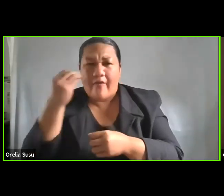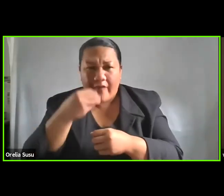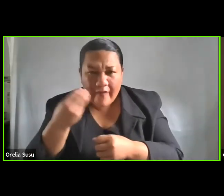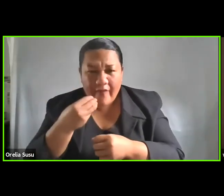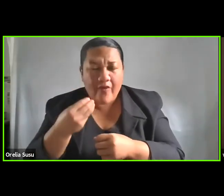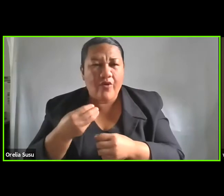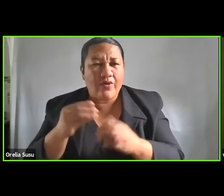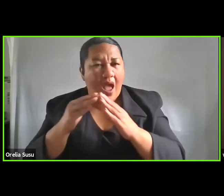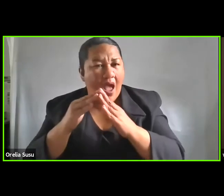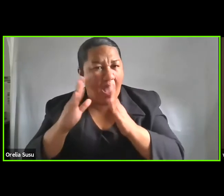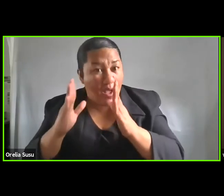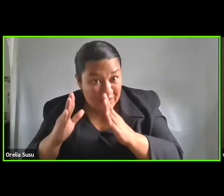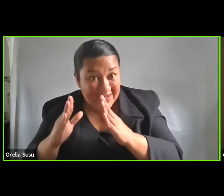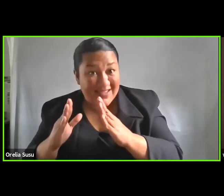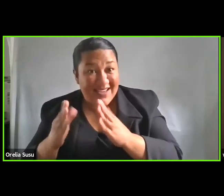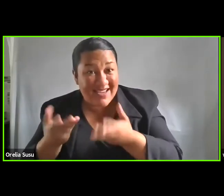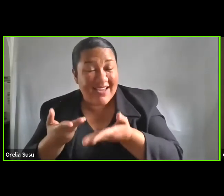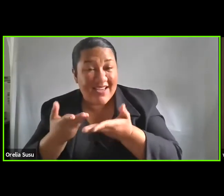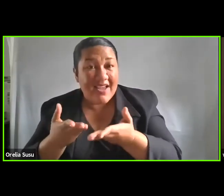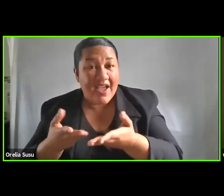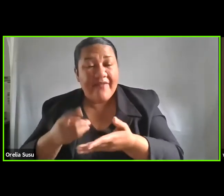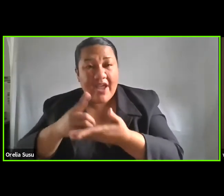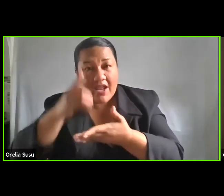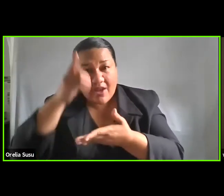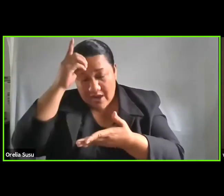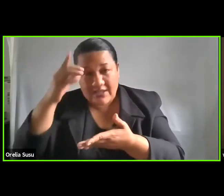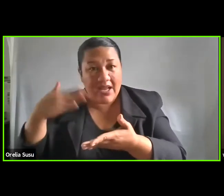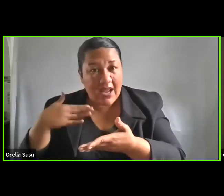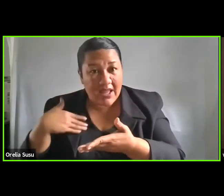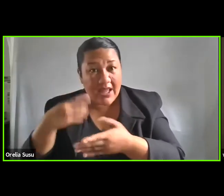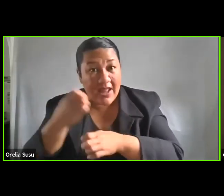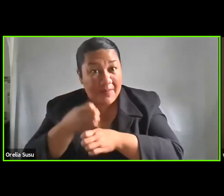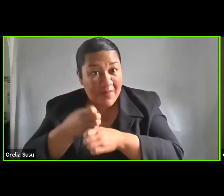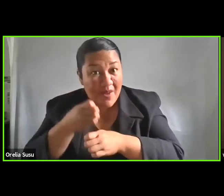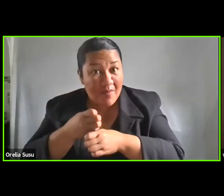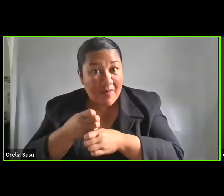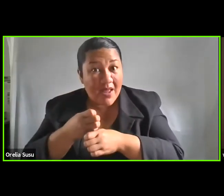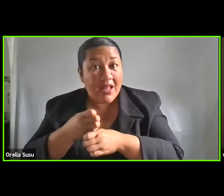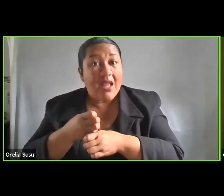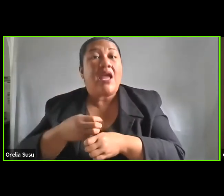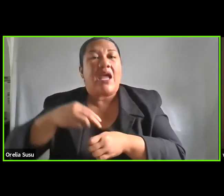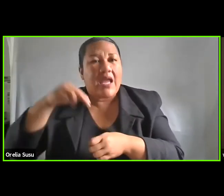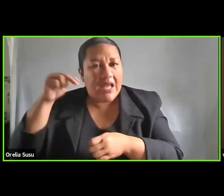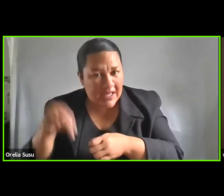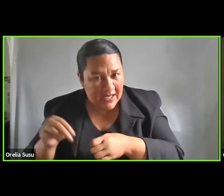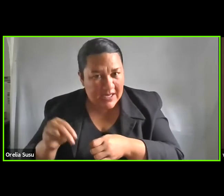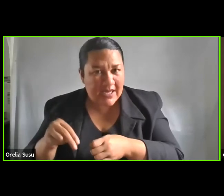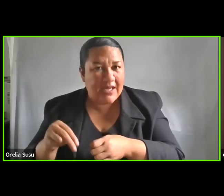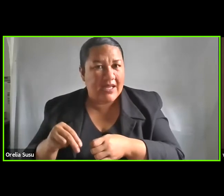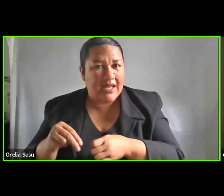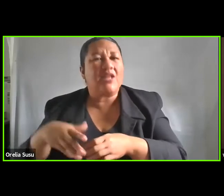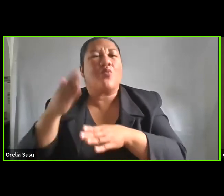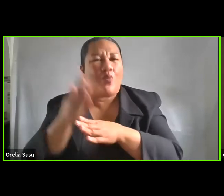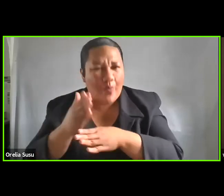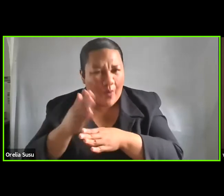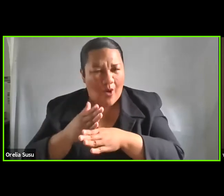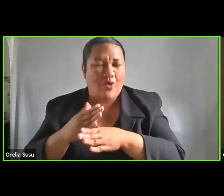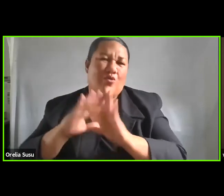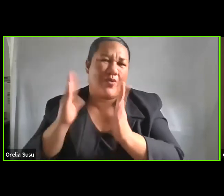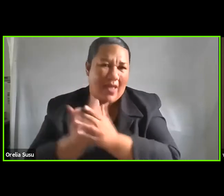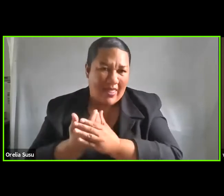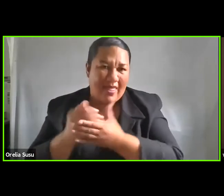health, education and employment is needed by many. We need to work together, be an advocate